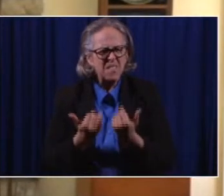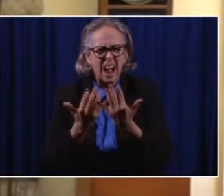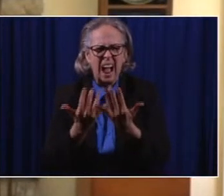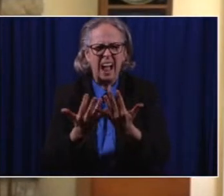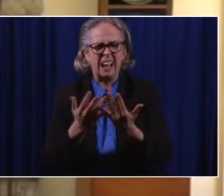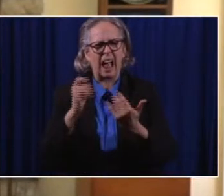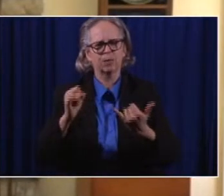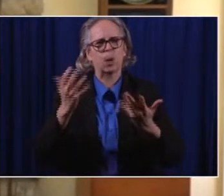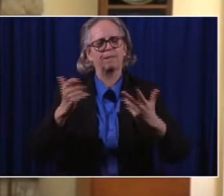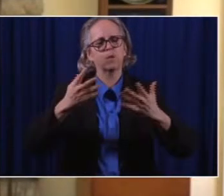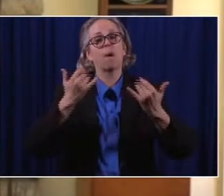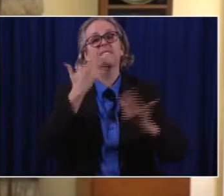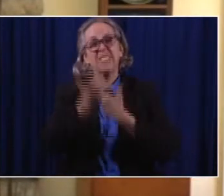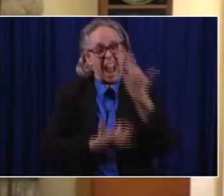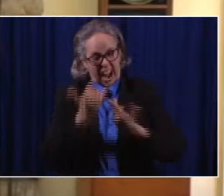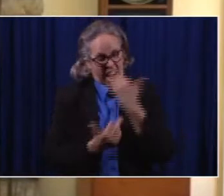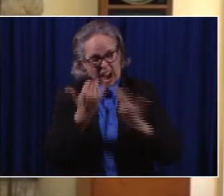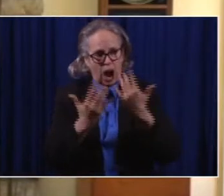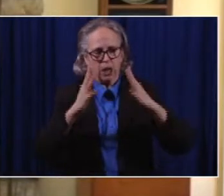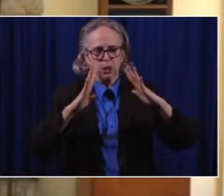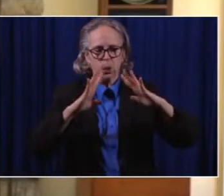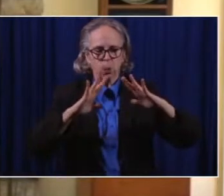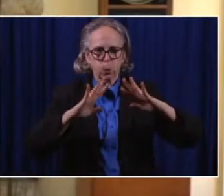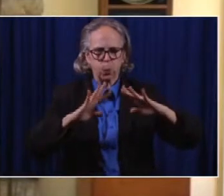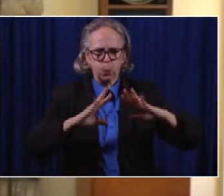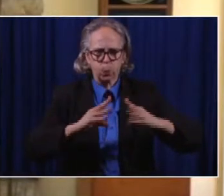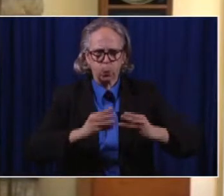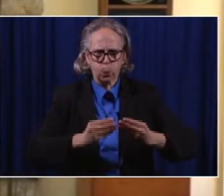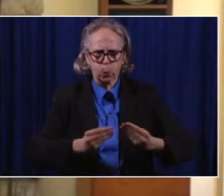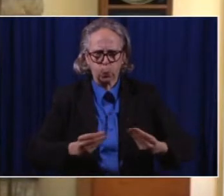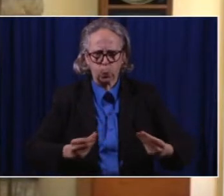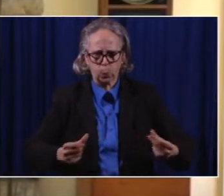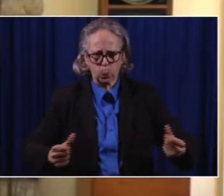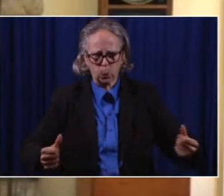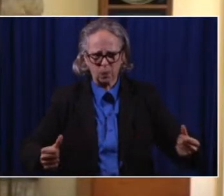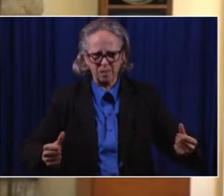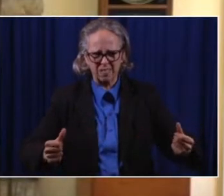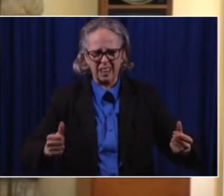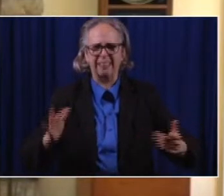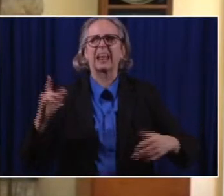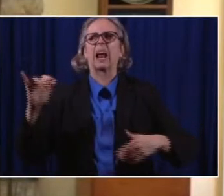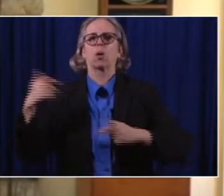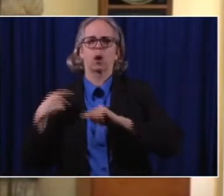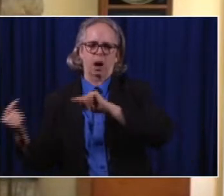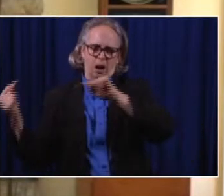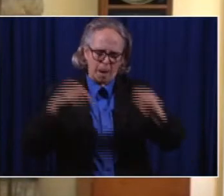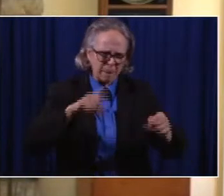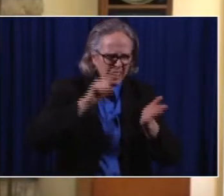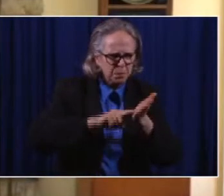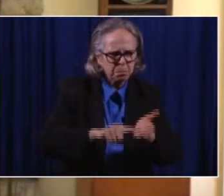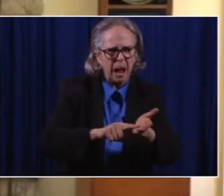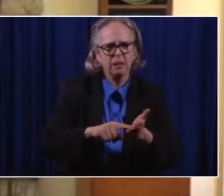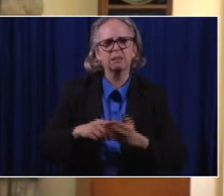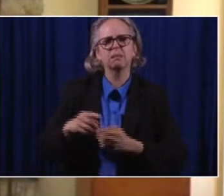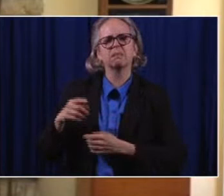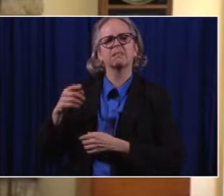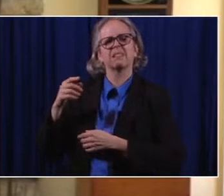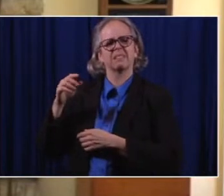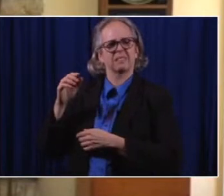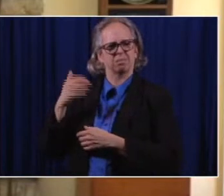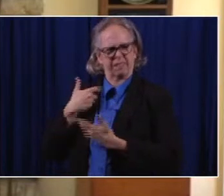time. We expect, I've talked with Jack Marshbanks, the Ohio Department of Transportation. We expect